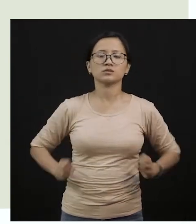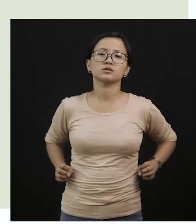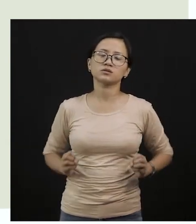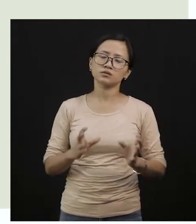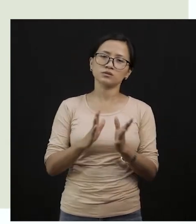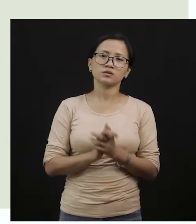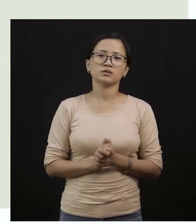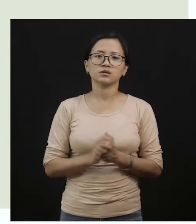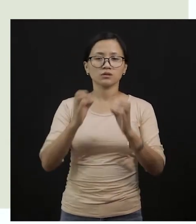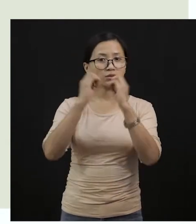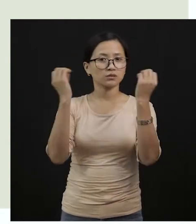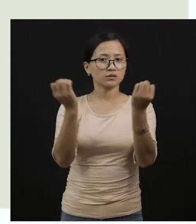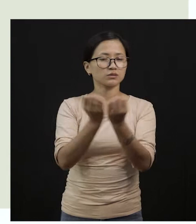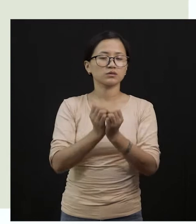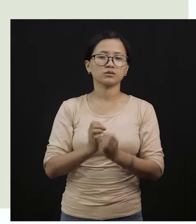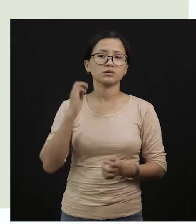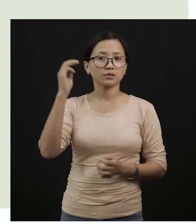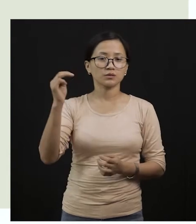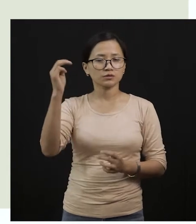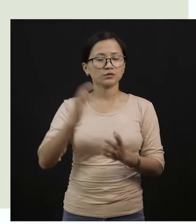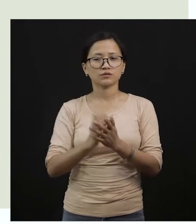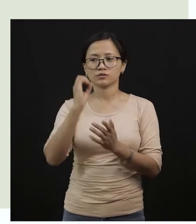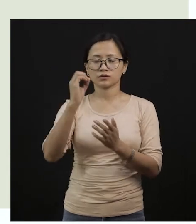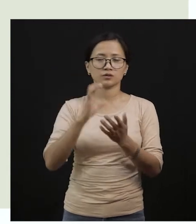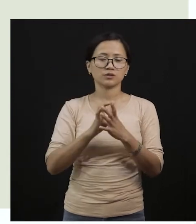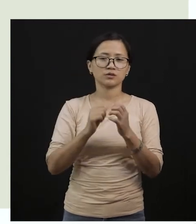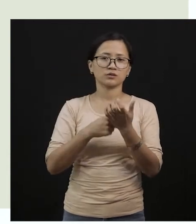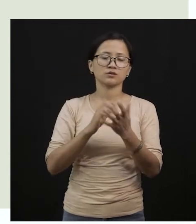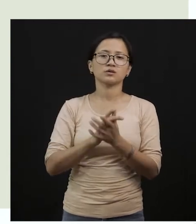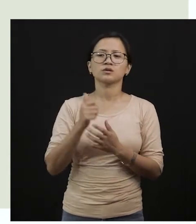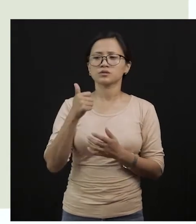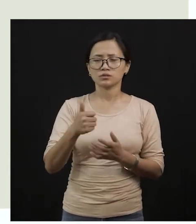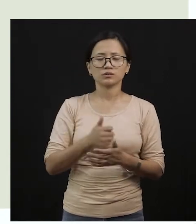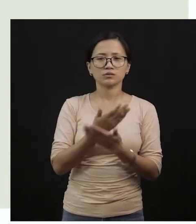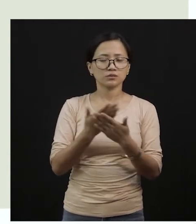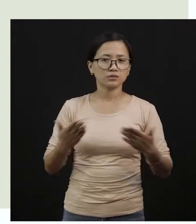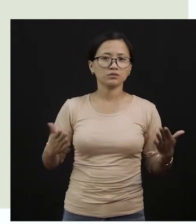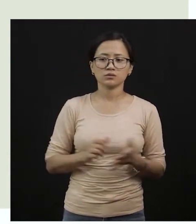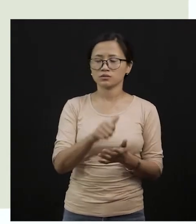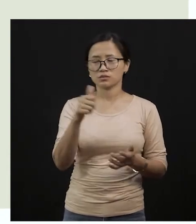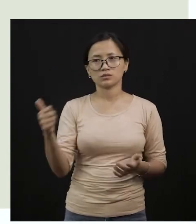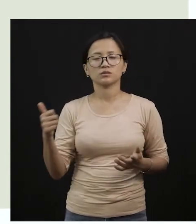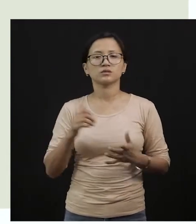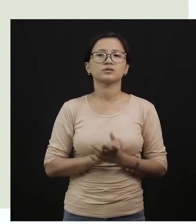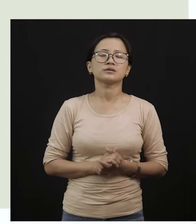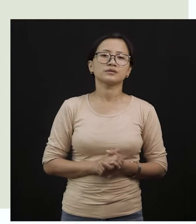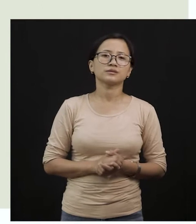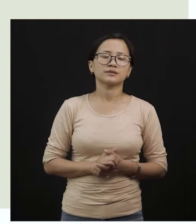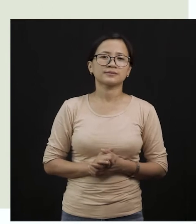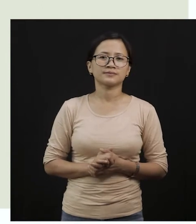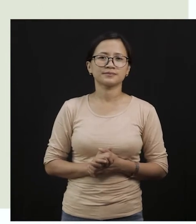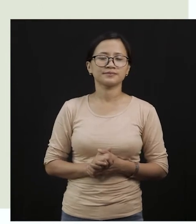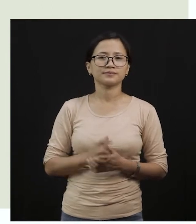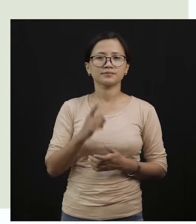started this organization called Missionaries of Charity. Charity means doing good things to others, okay? And so